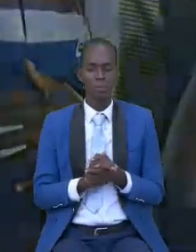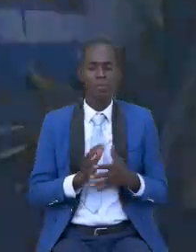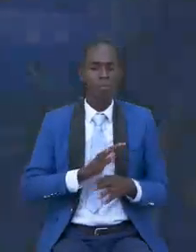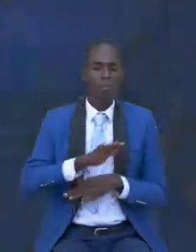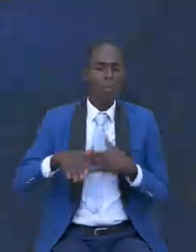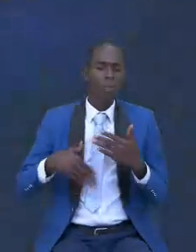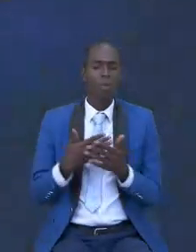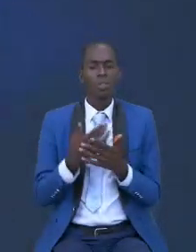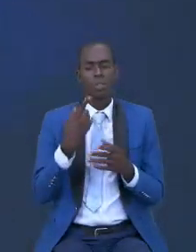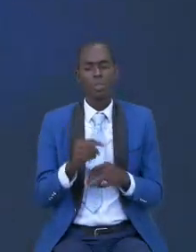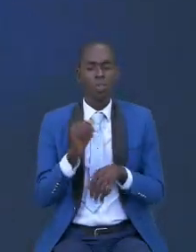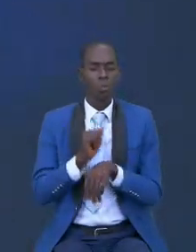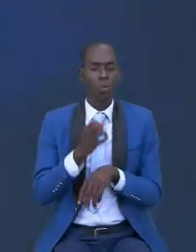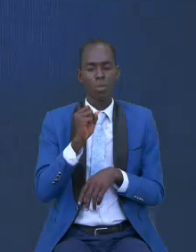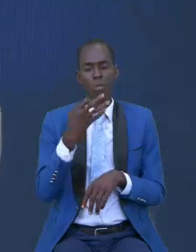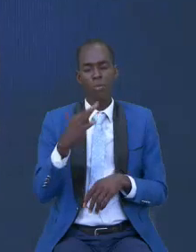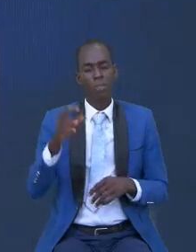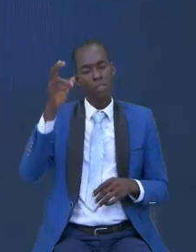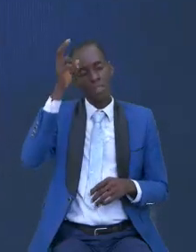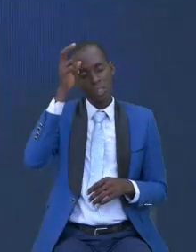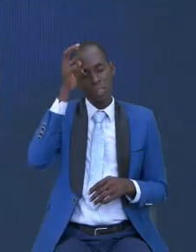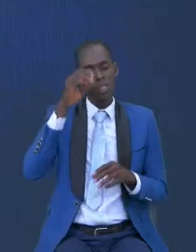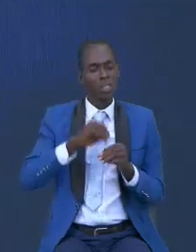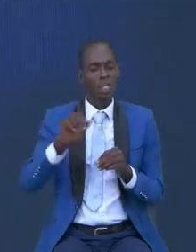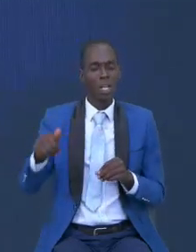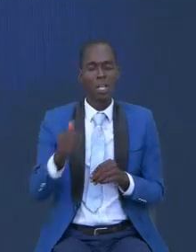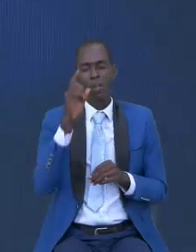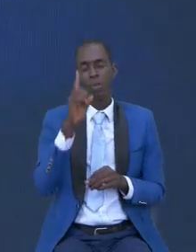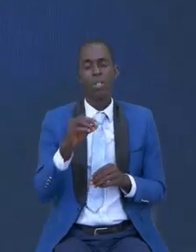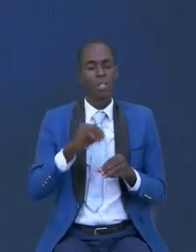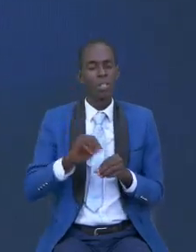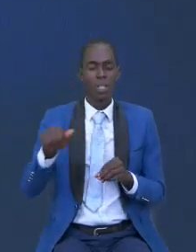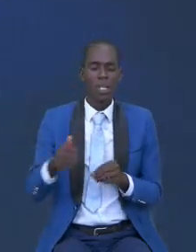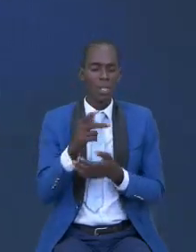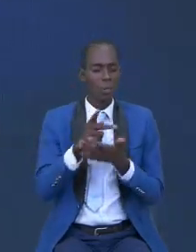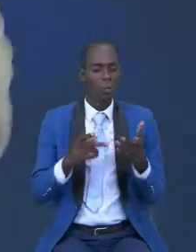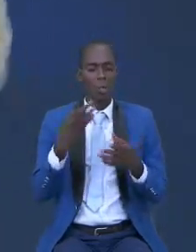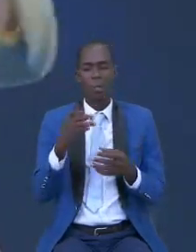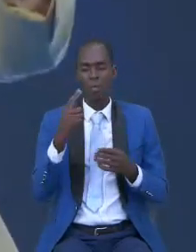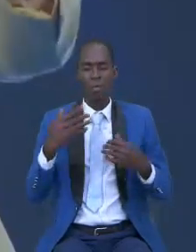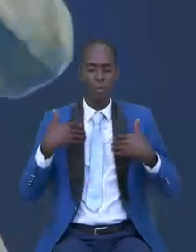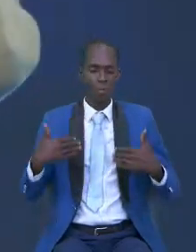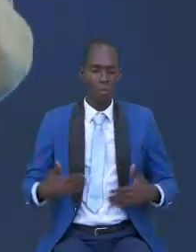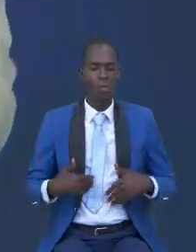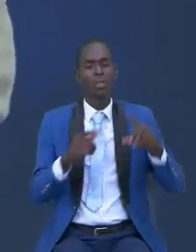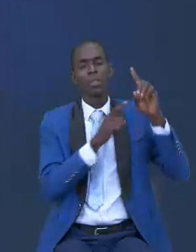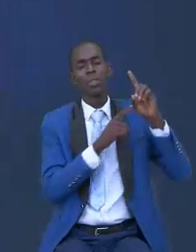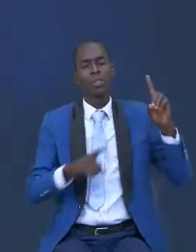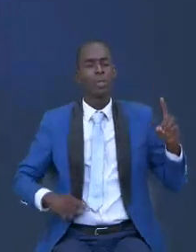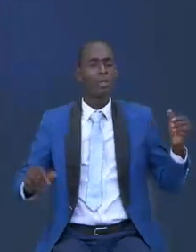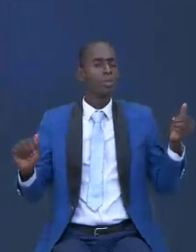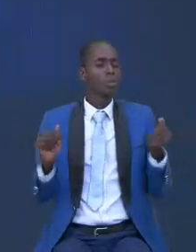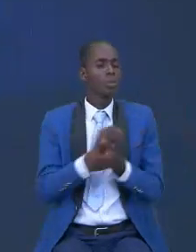the works of the devil in anyone, any part of the body, Lord,